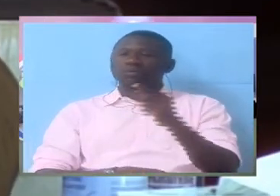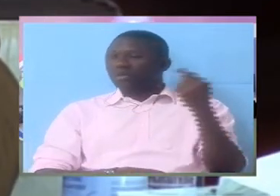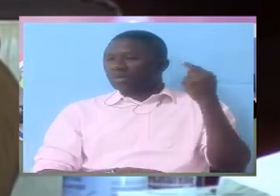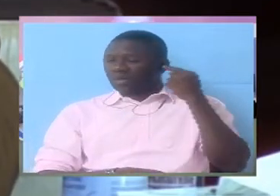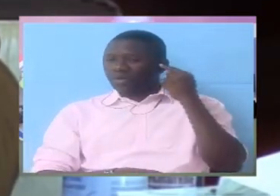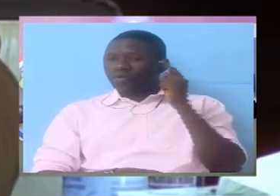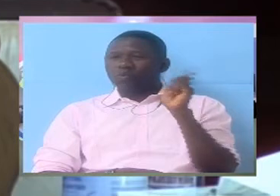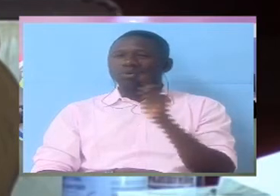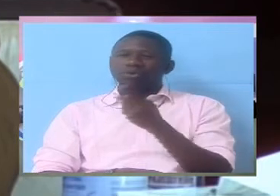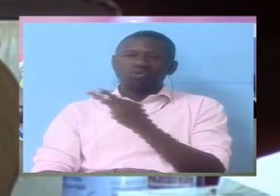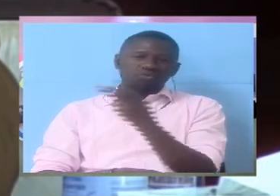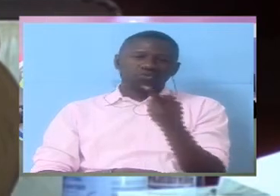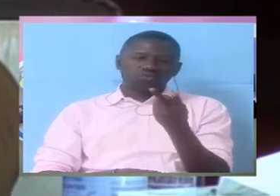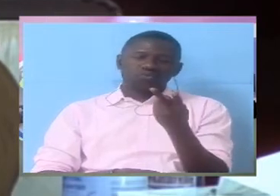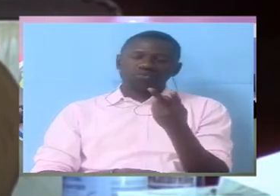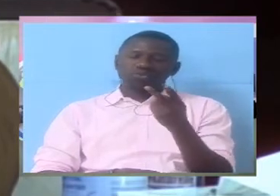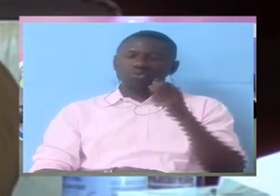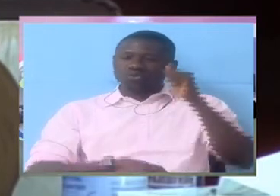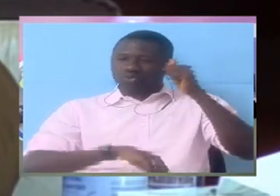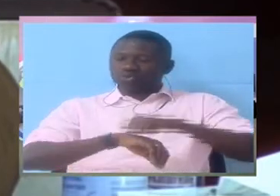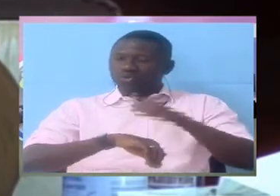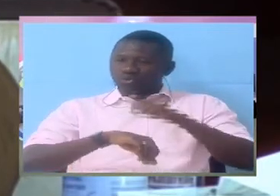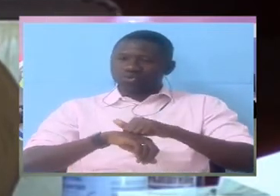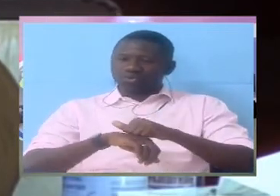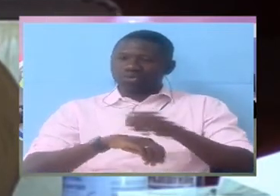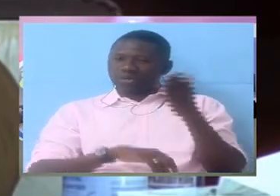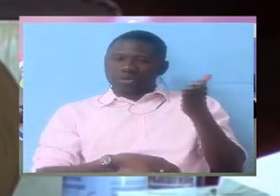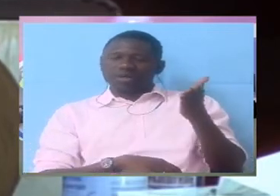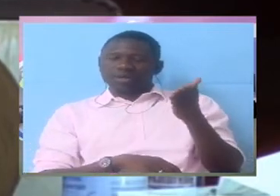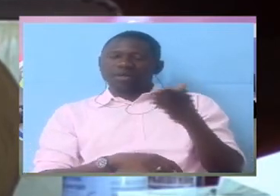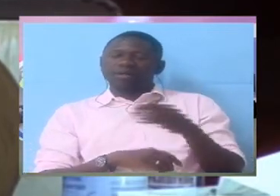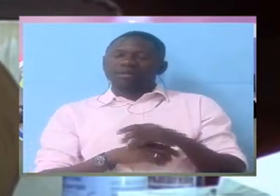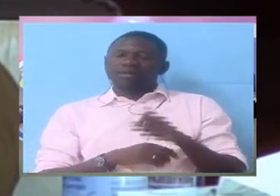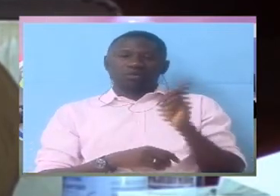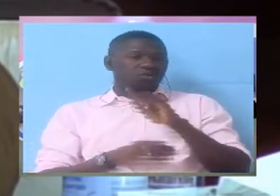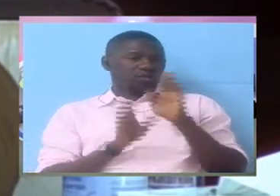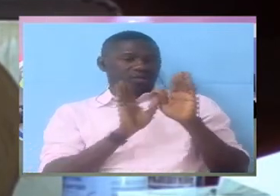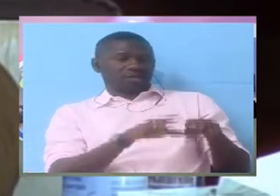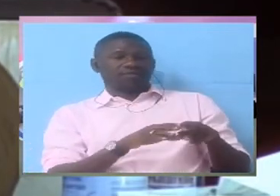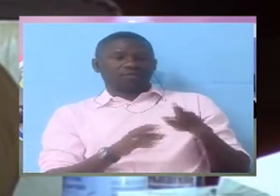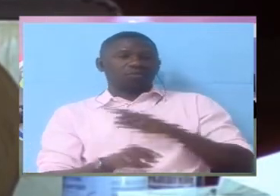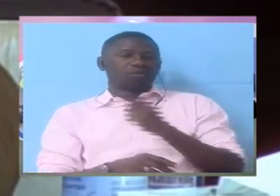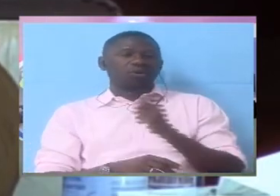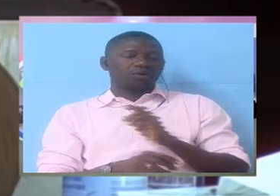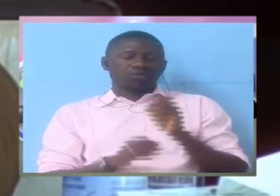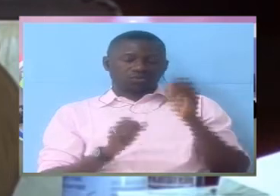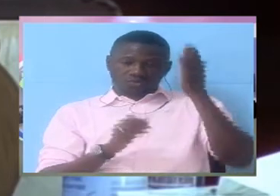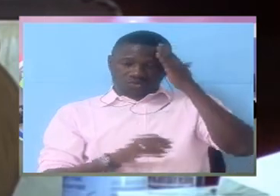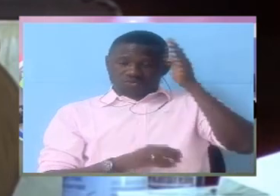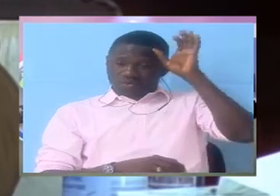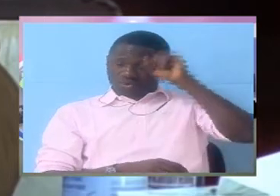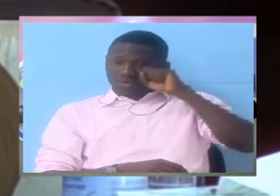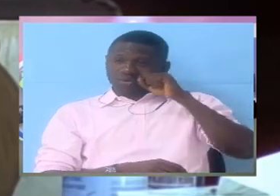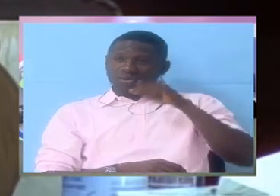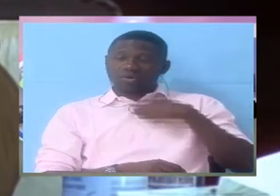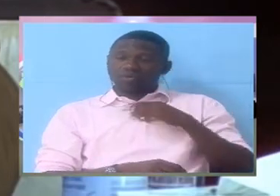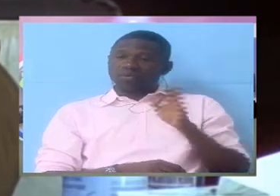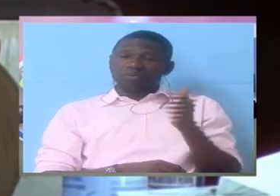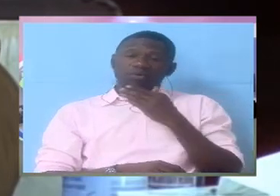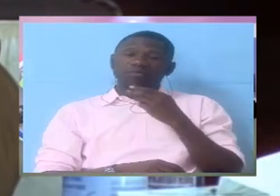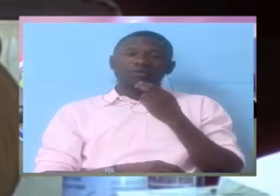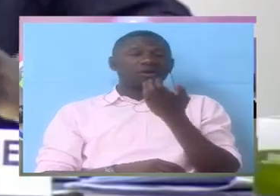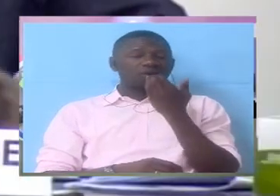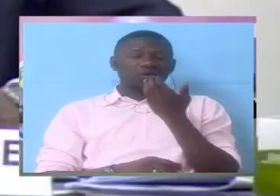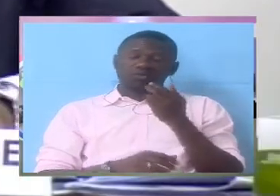two tortures were, can you don't leave it, without knowing it. Well, otherwise, we wouldn't go for lunch until we hear